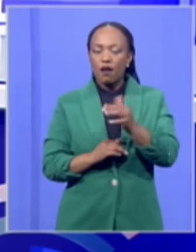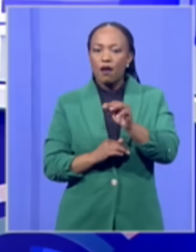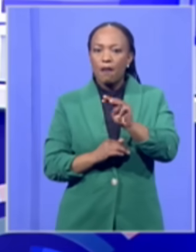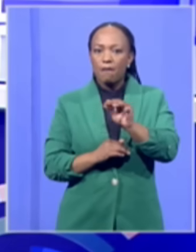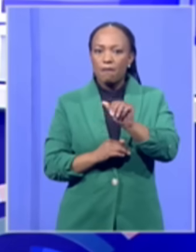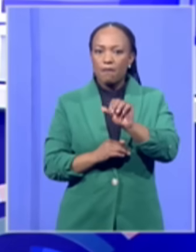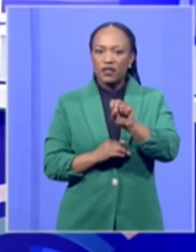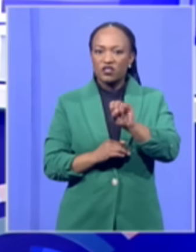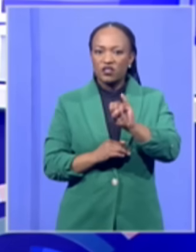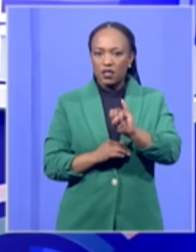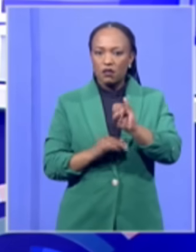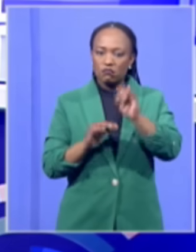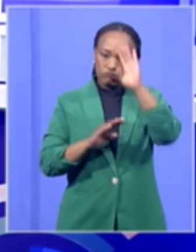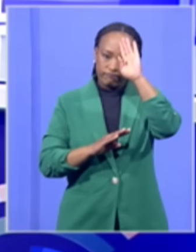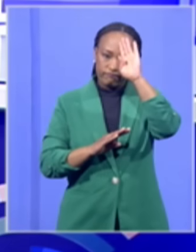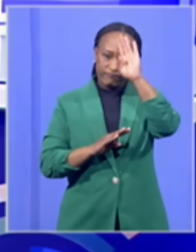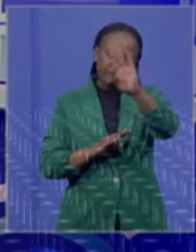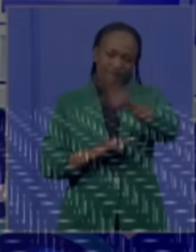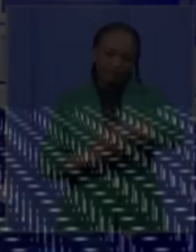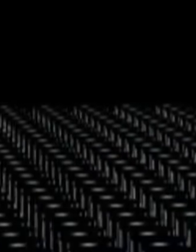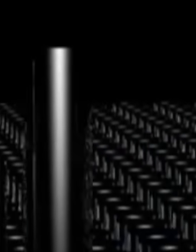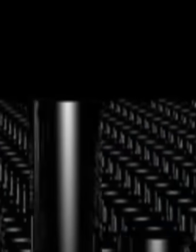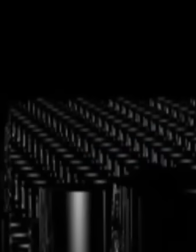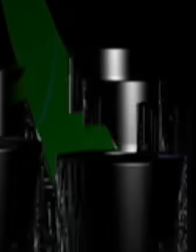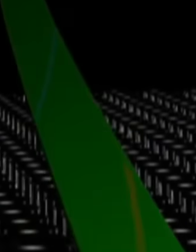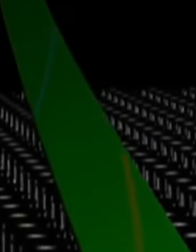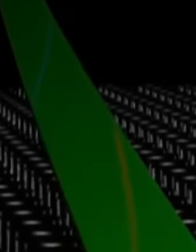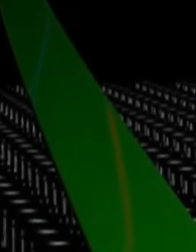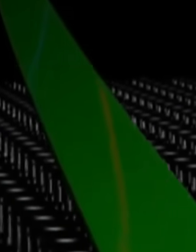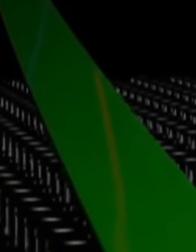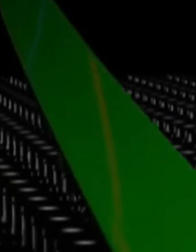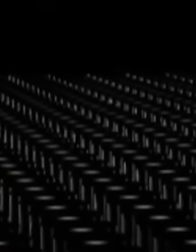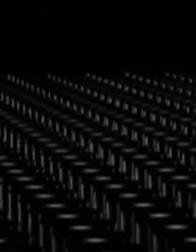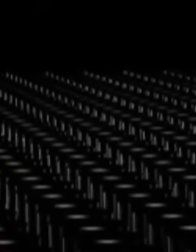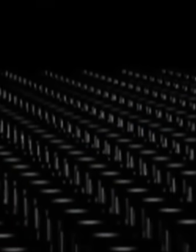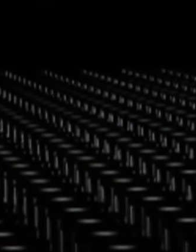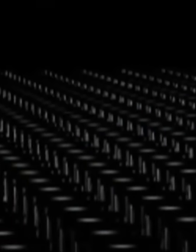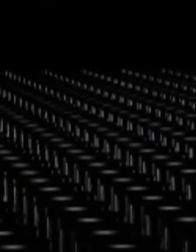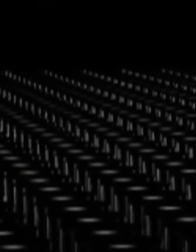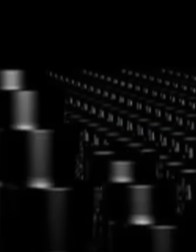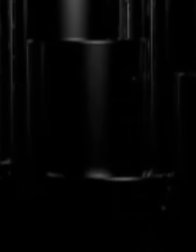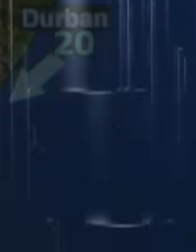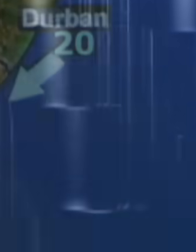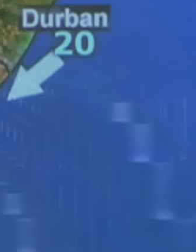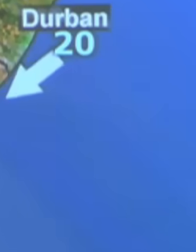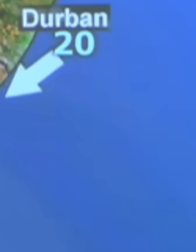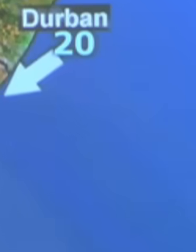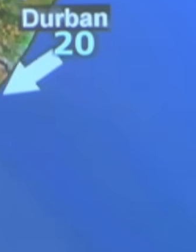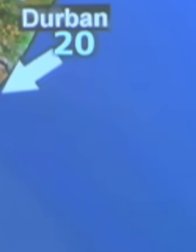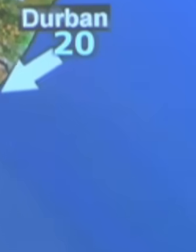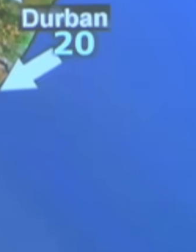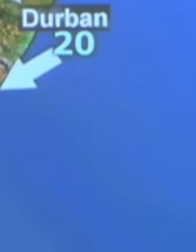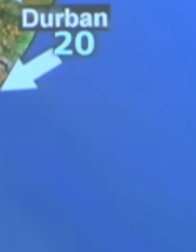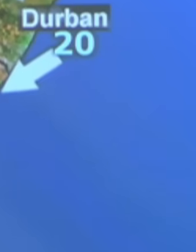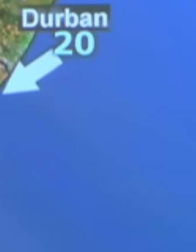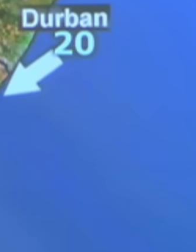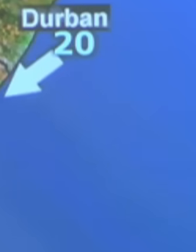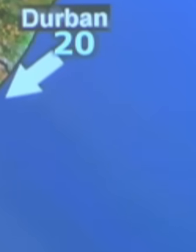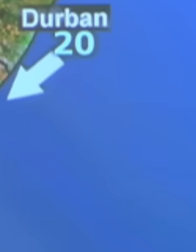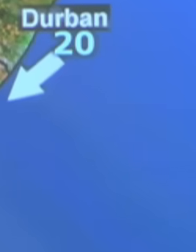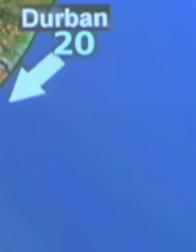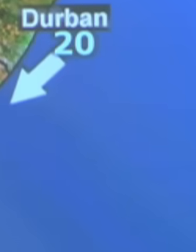Kganyago gae ba boroko. Mo mogedi